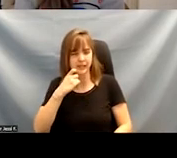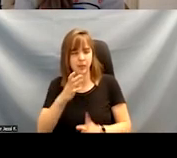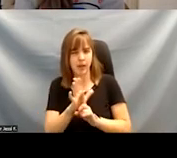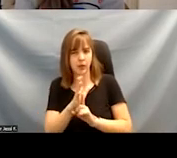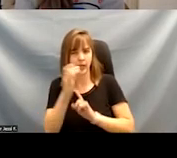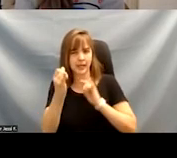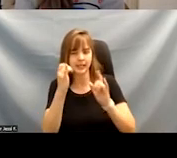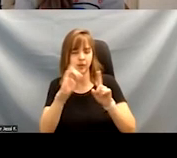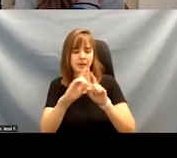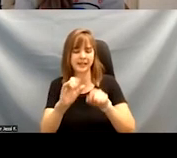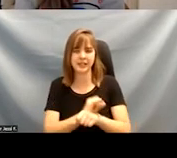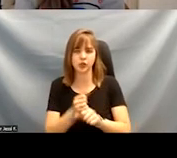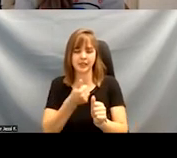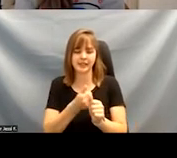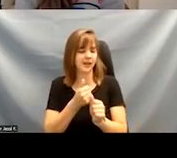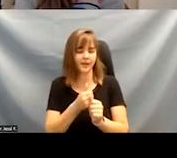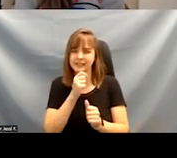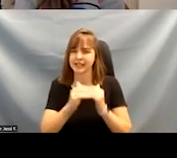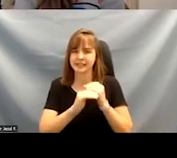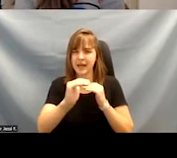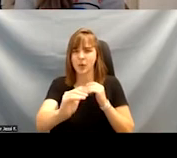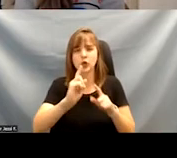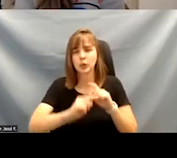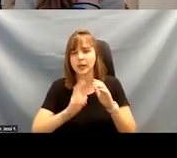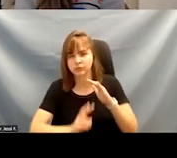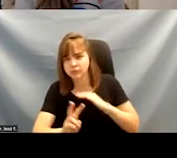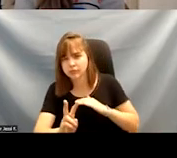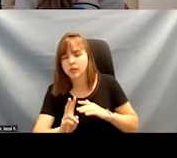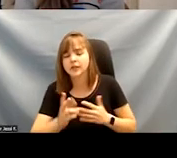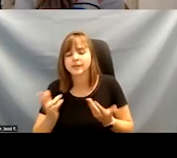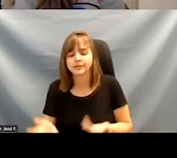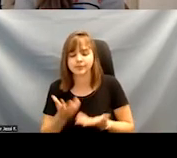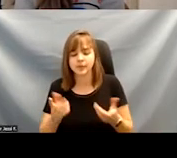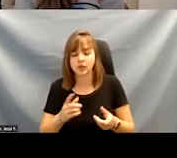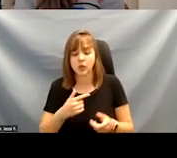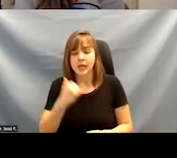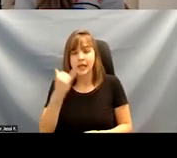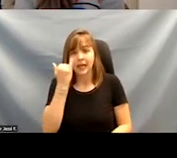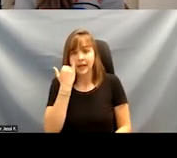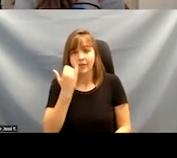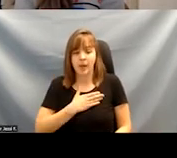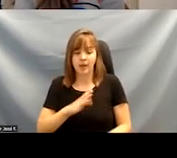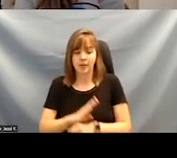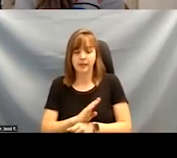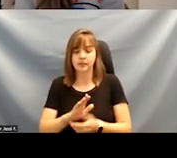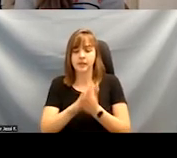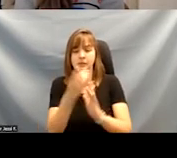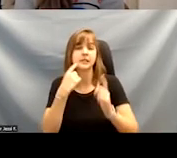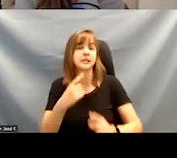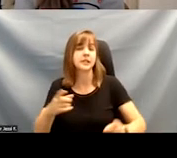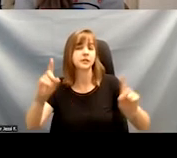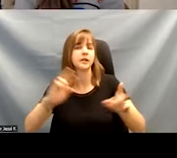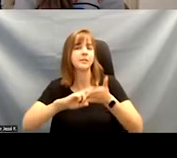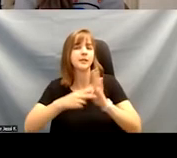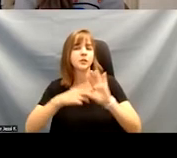the industry. So for me, I think, you know, my image of success is when we're able to offer something